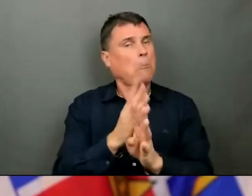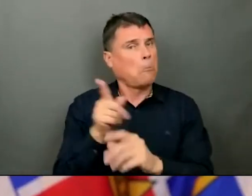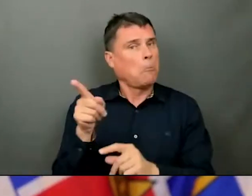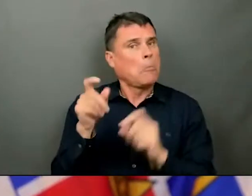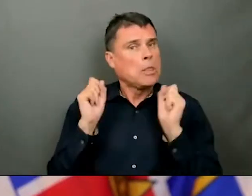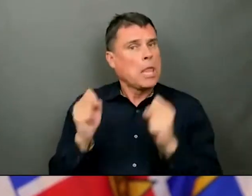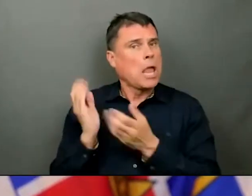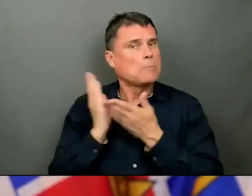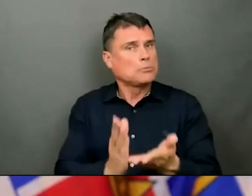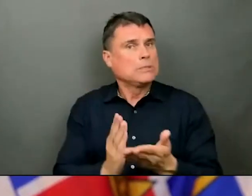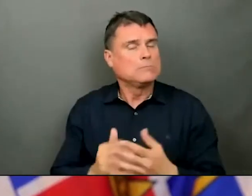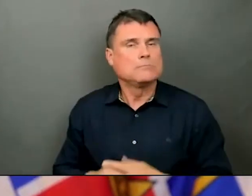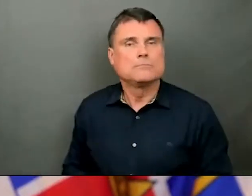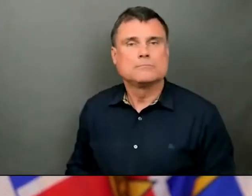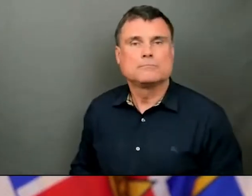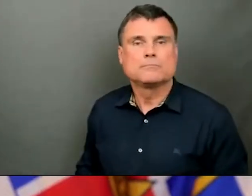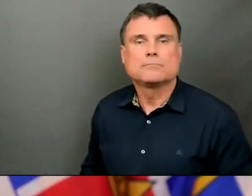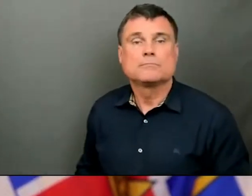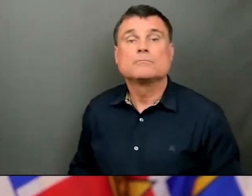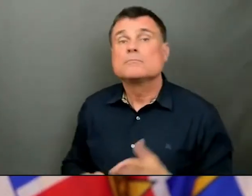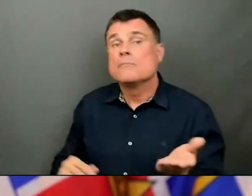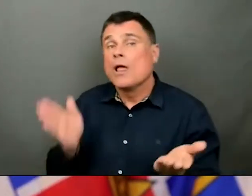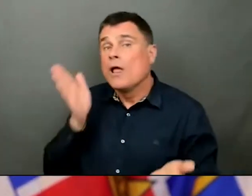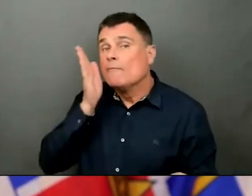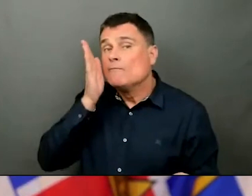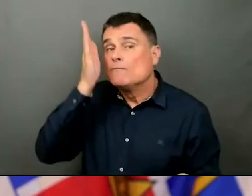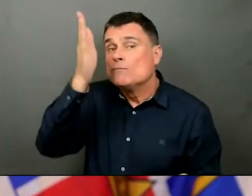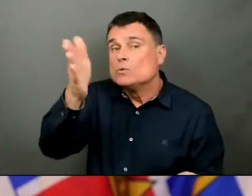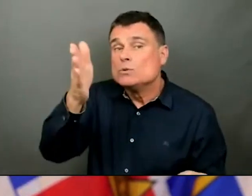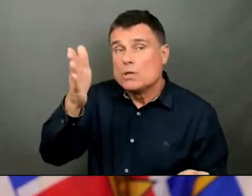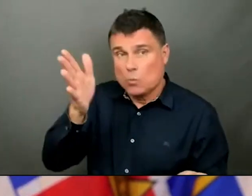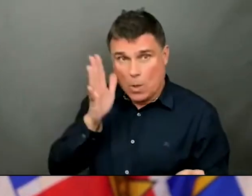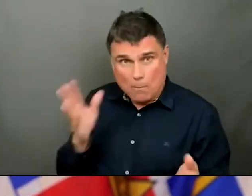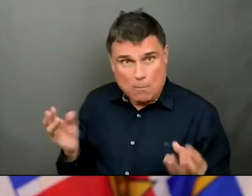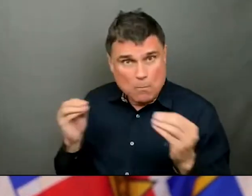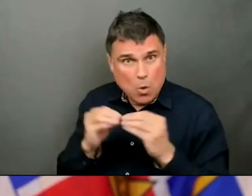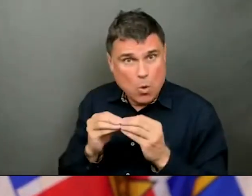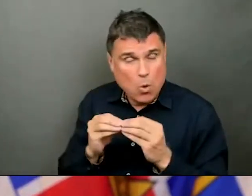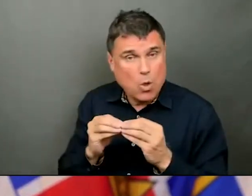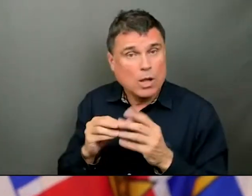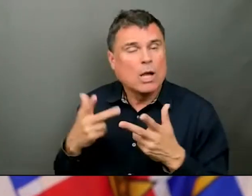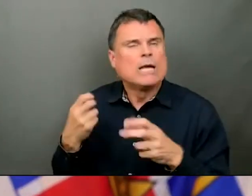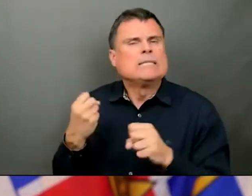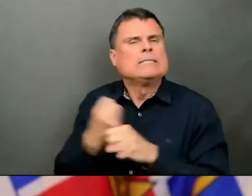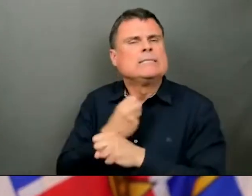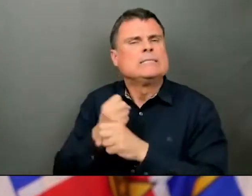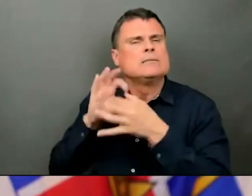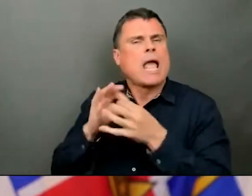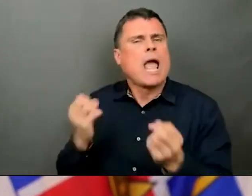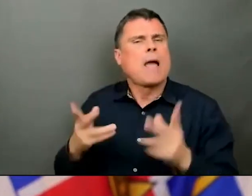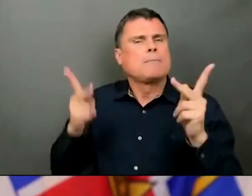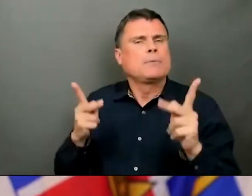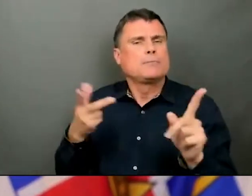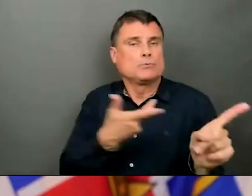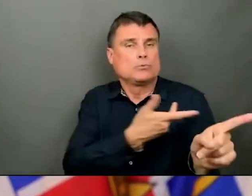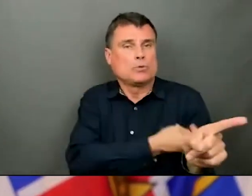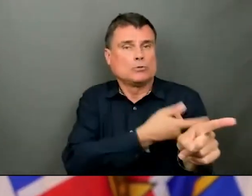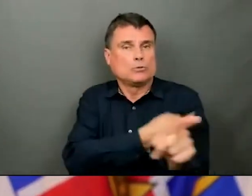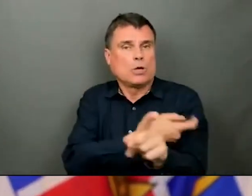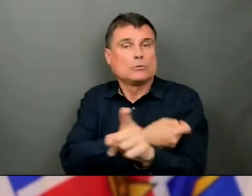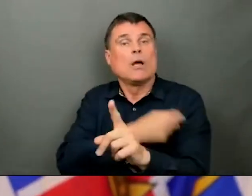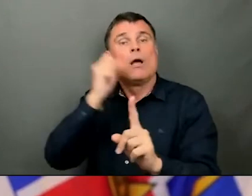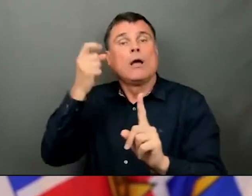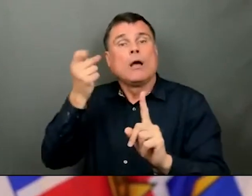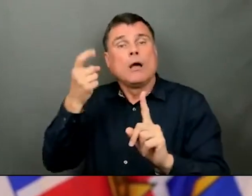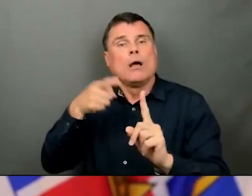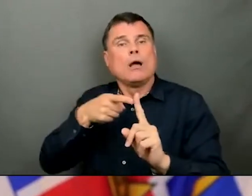please. So do you think in coming days we can see more data, how many people got vaccinated in particular communities,